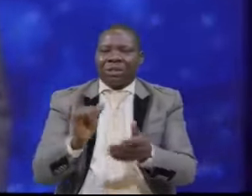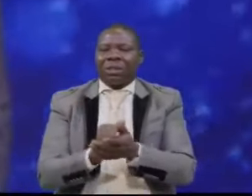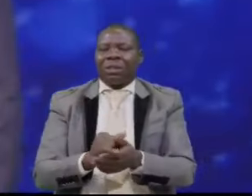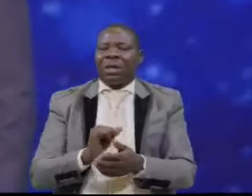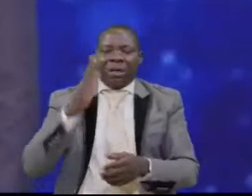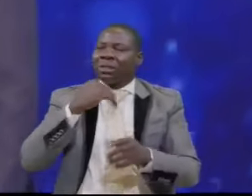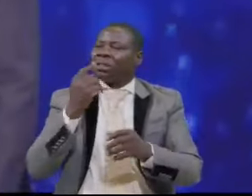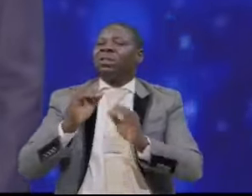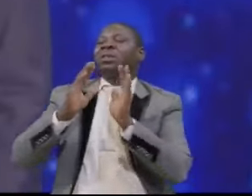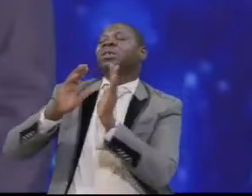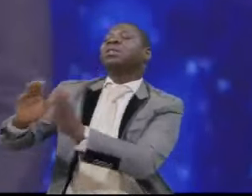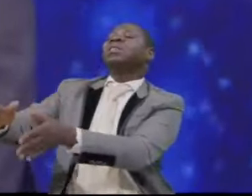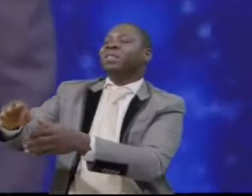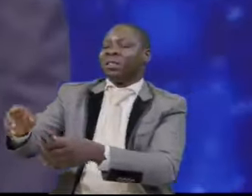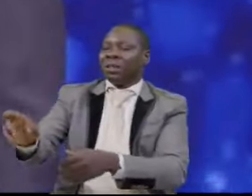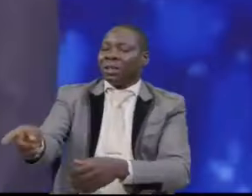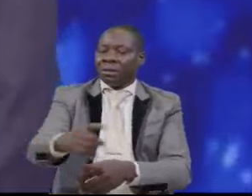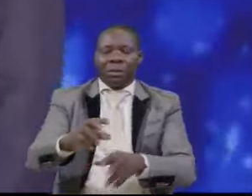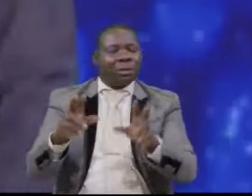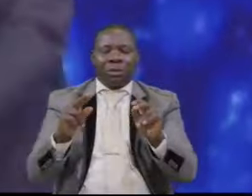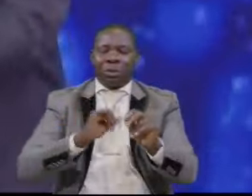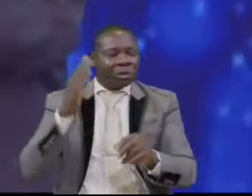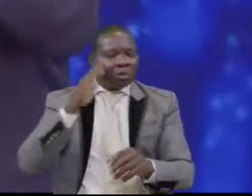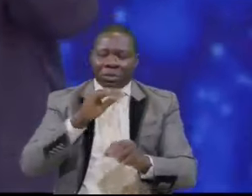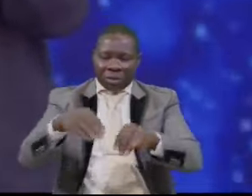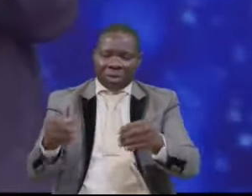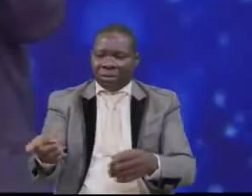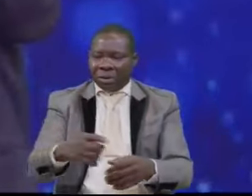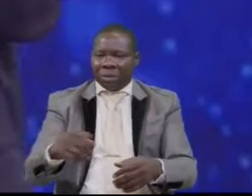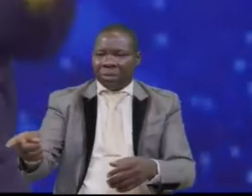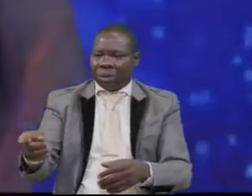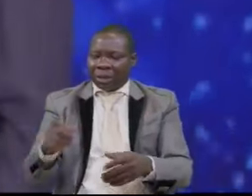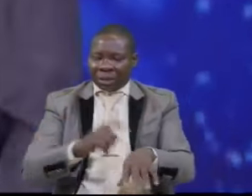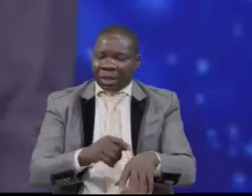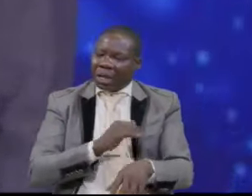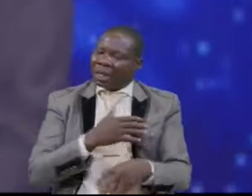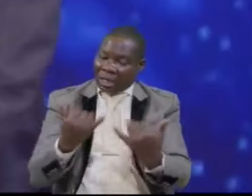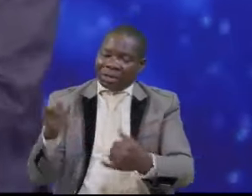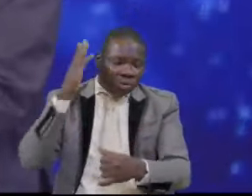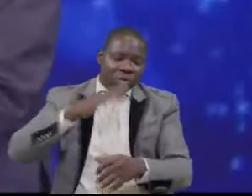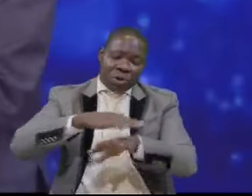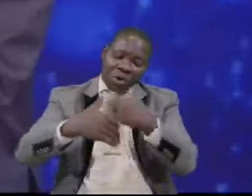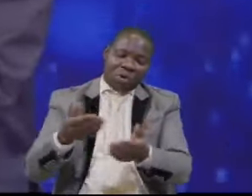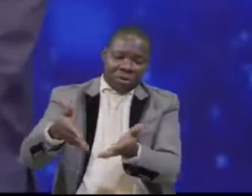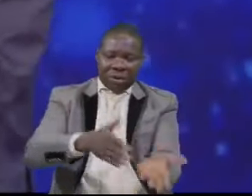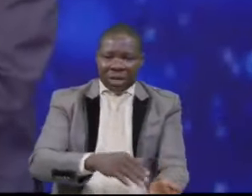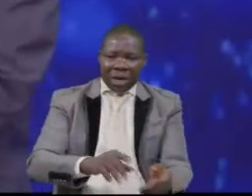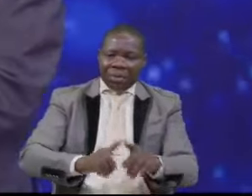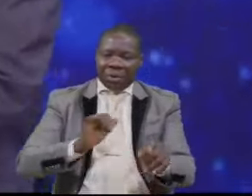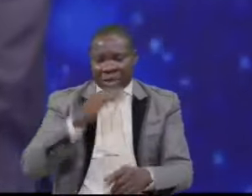give them time. Said, now you're going to all die. And our man Daniel came in with 10